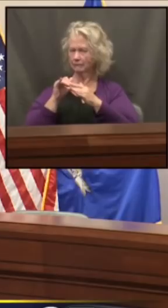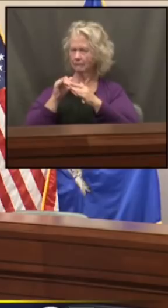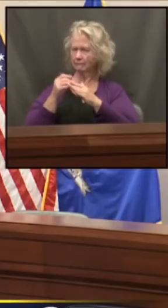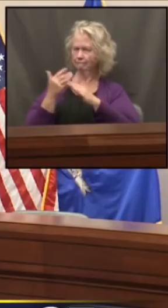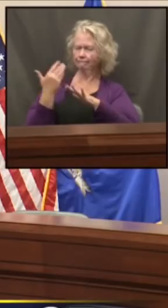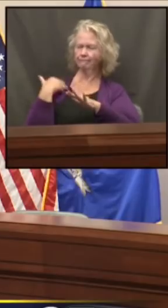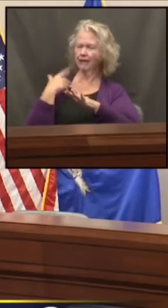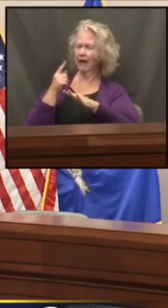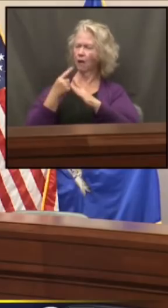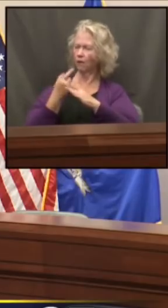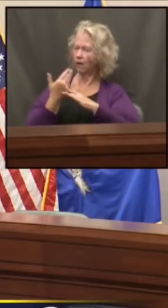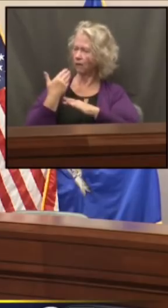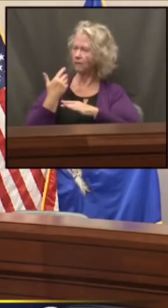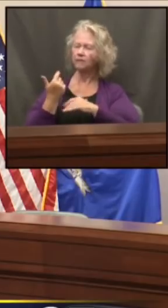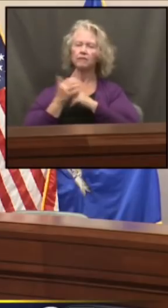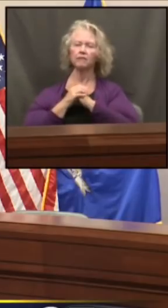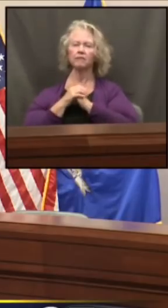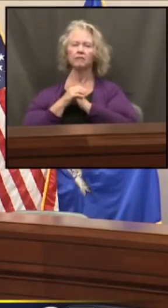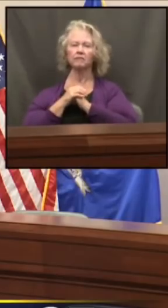that.